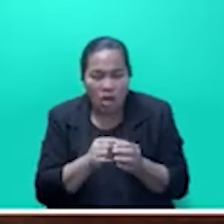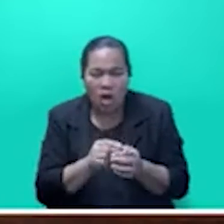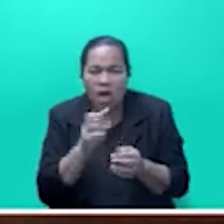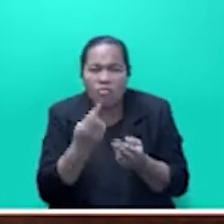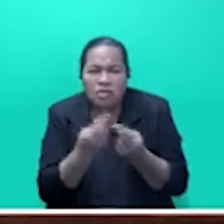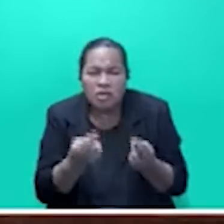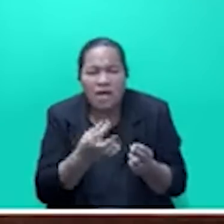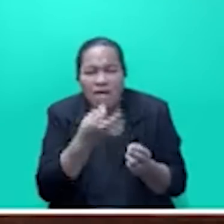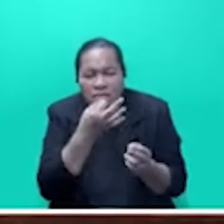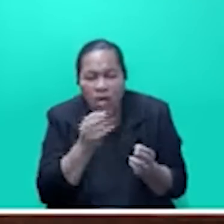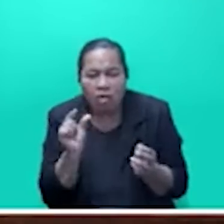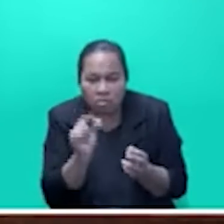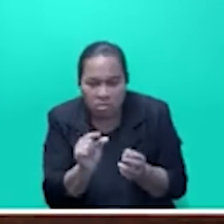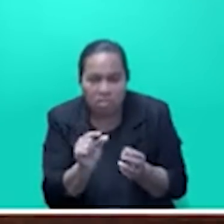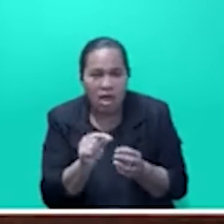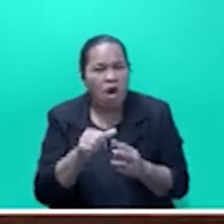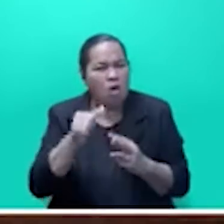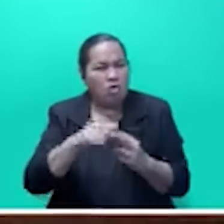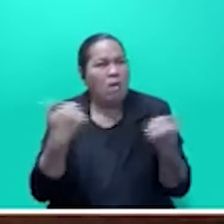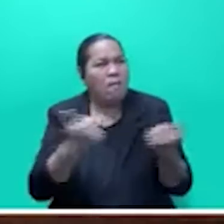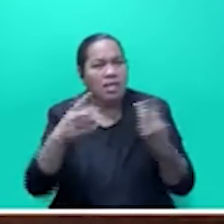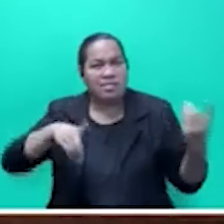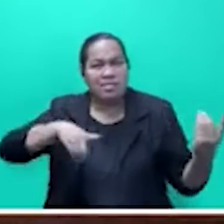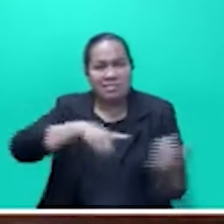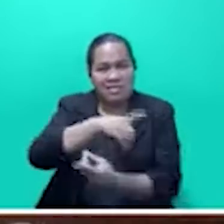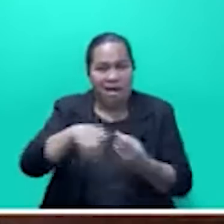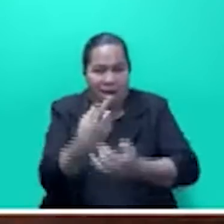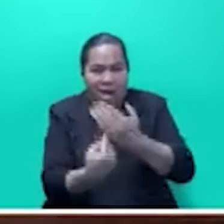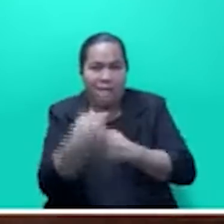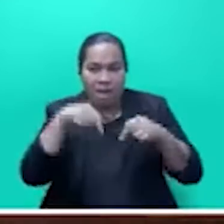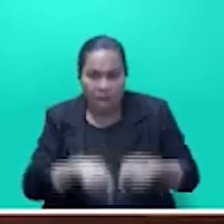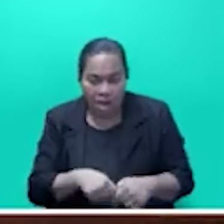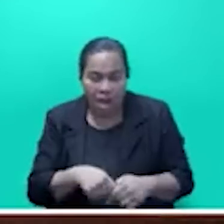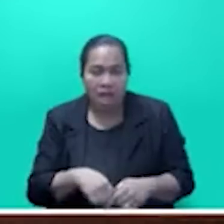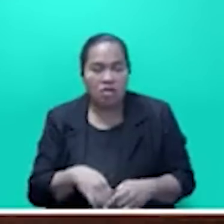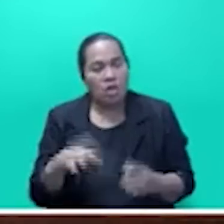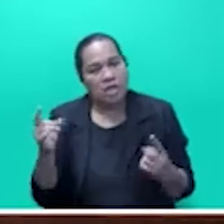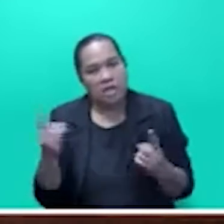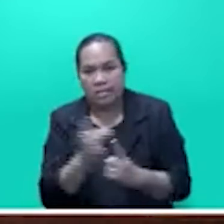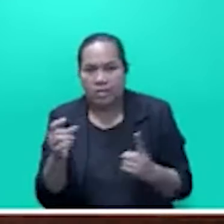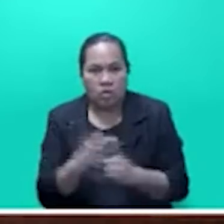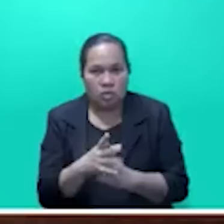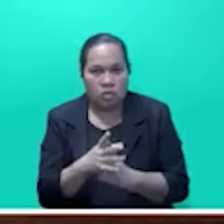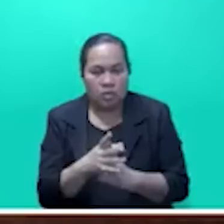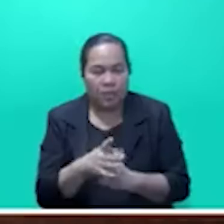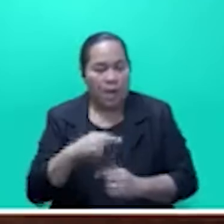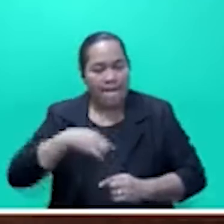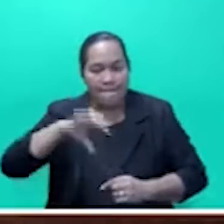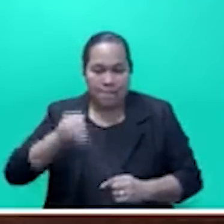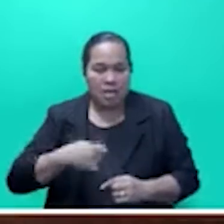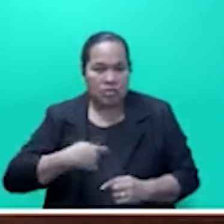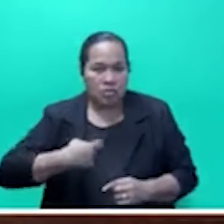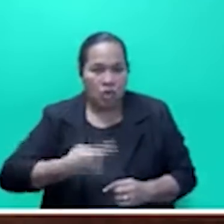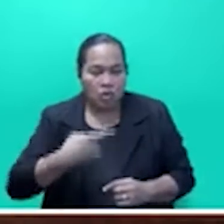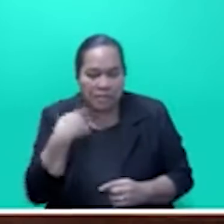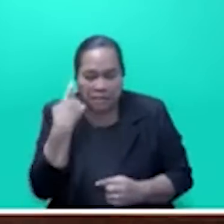resource-based economy, prone to natural disasters and geographically isolated, it is important that we must continue to